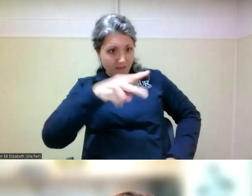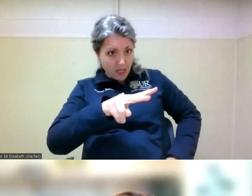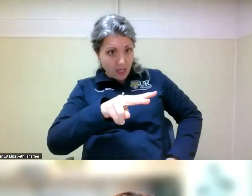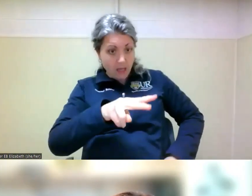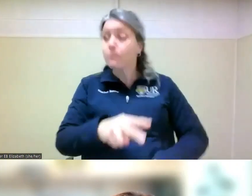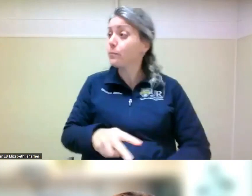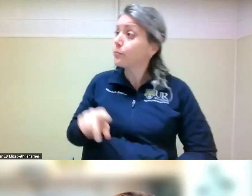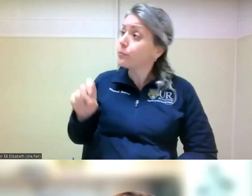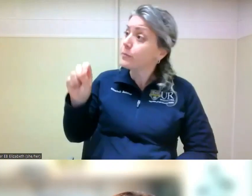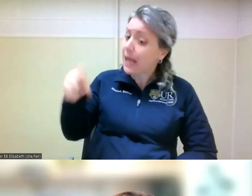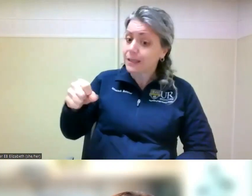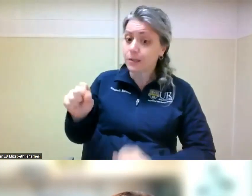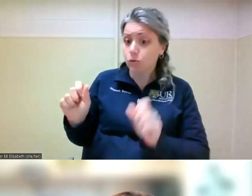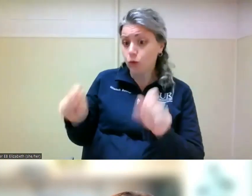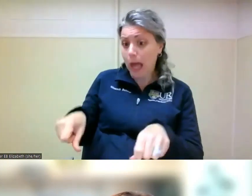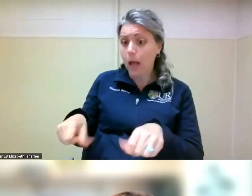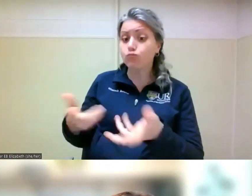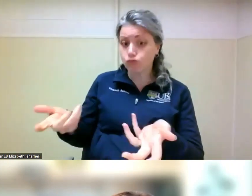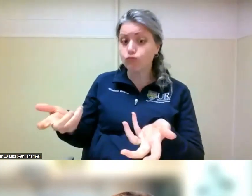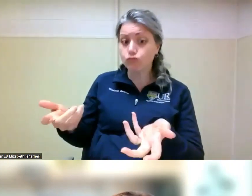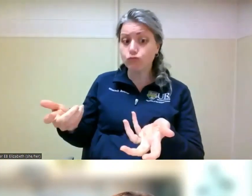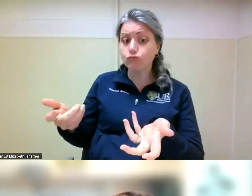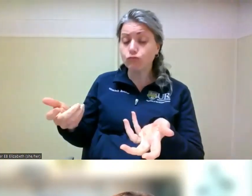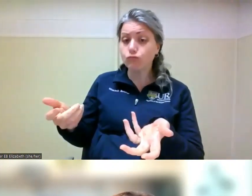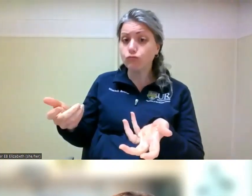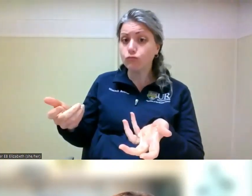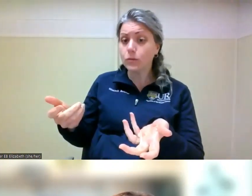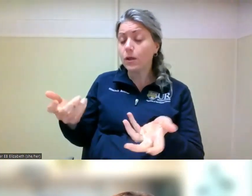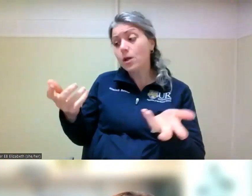Yes, you can. You can get